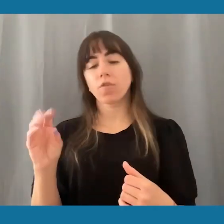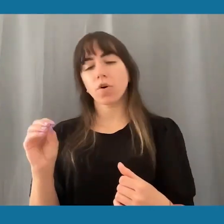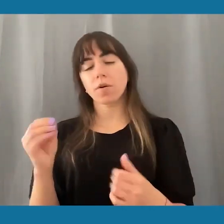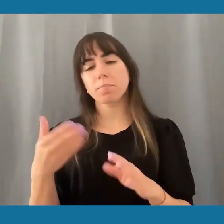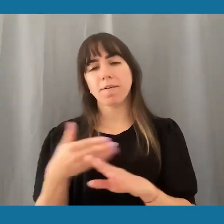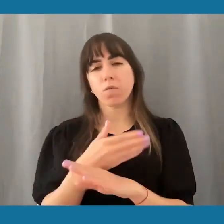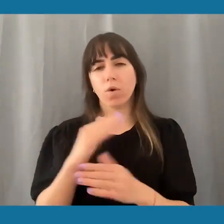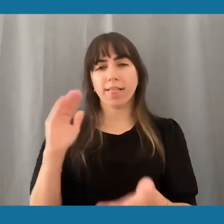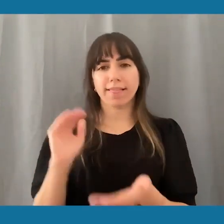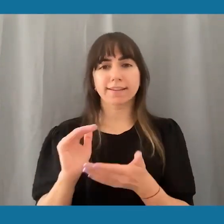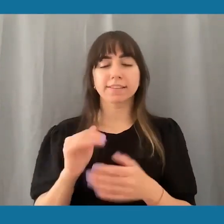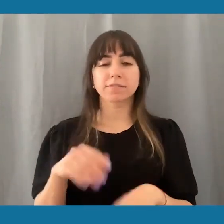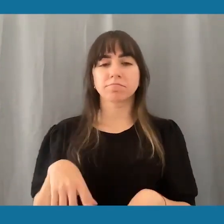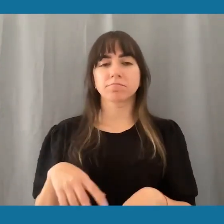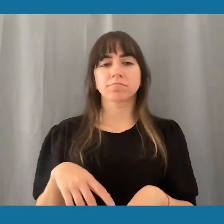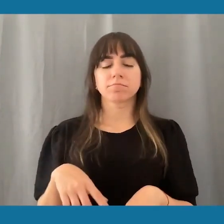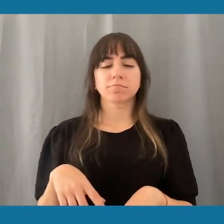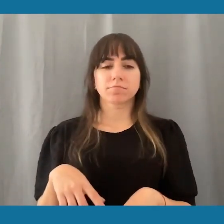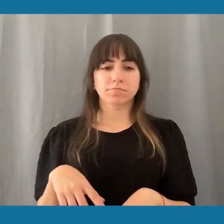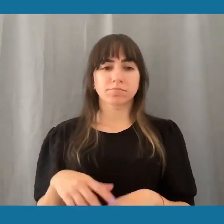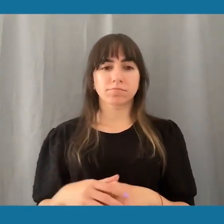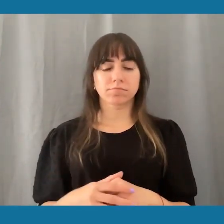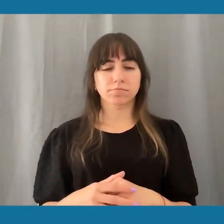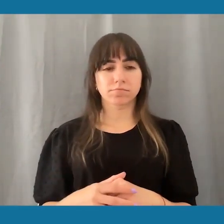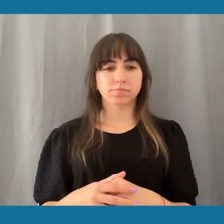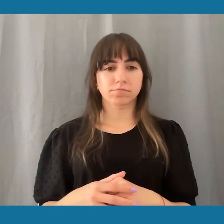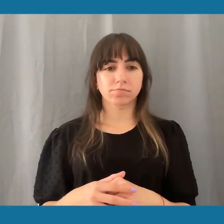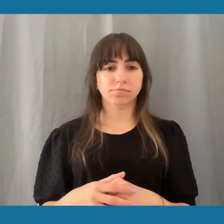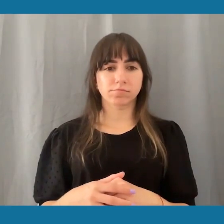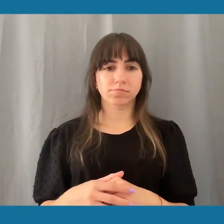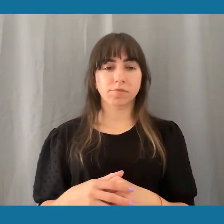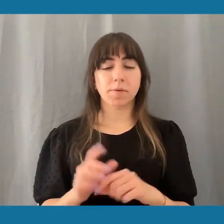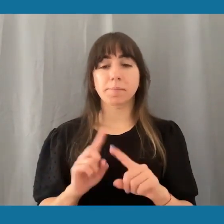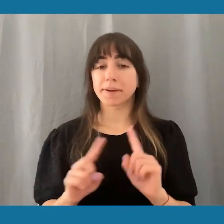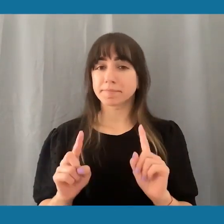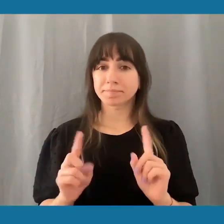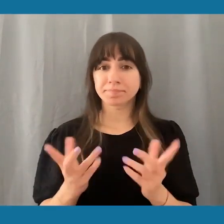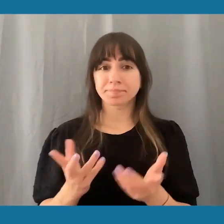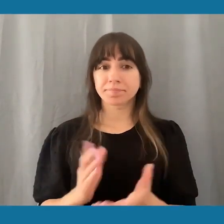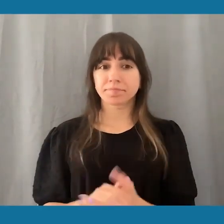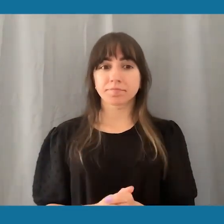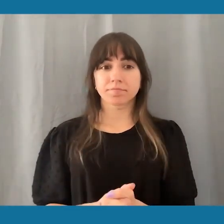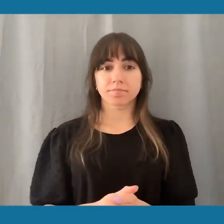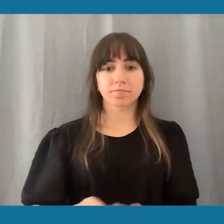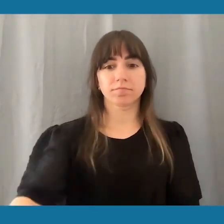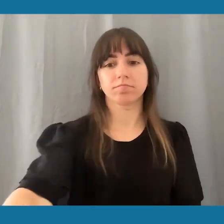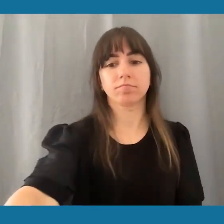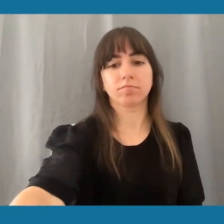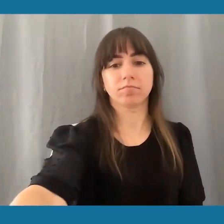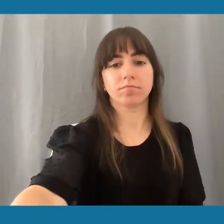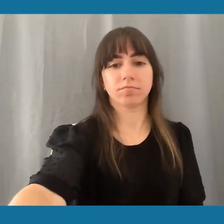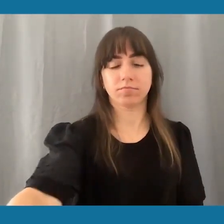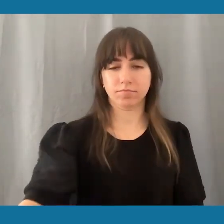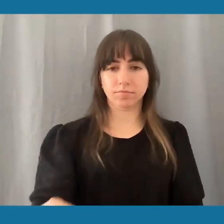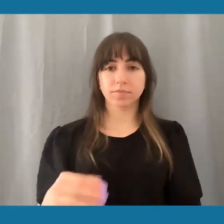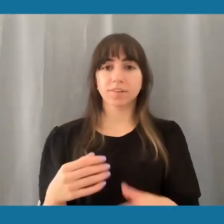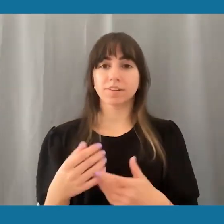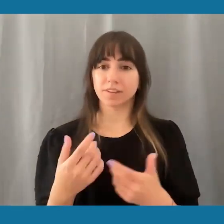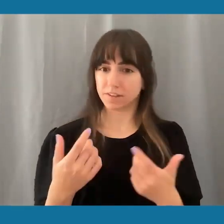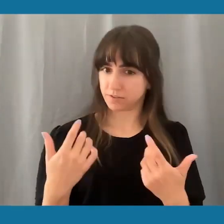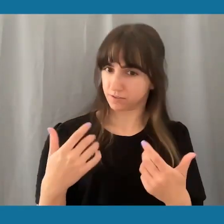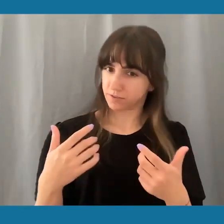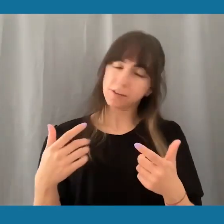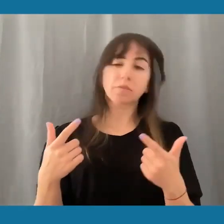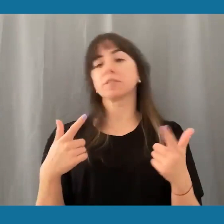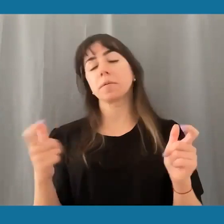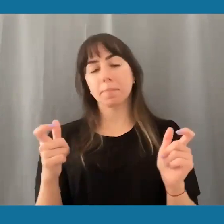what it amounted to was a massive management administrative headache for me because it was not just